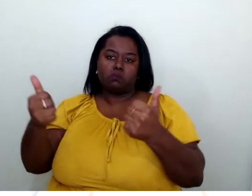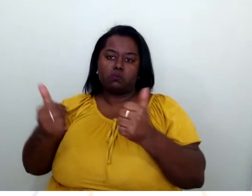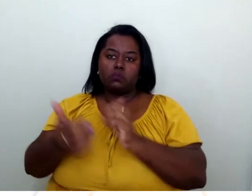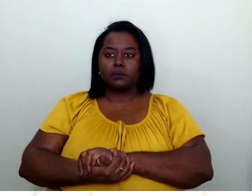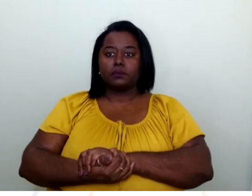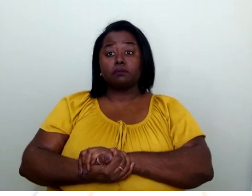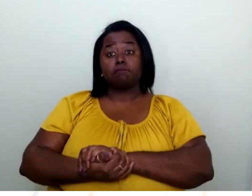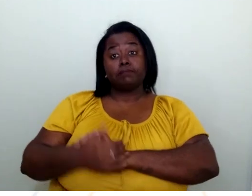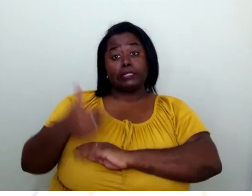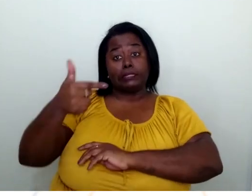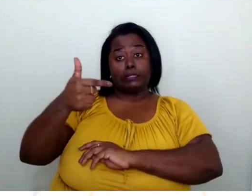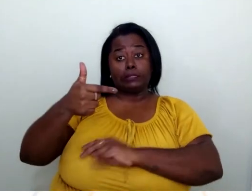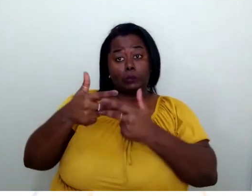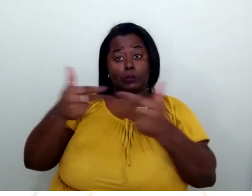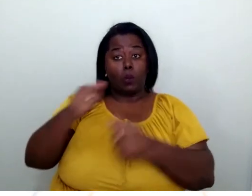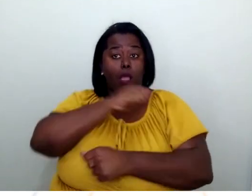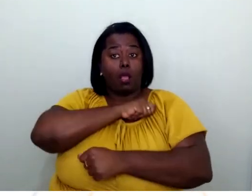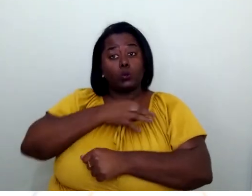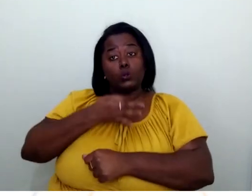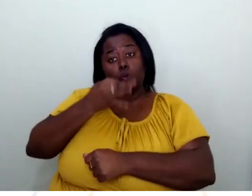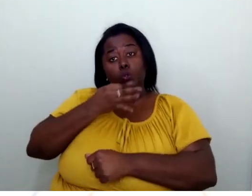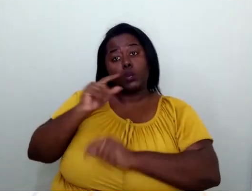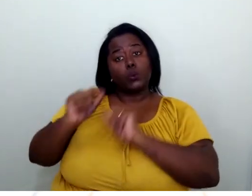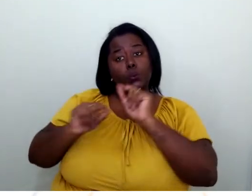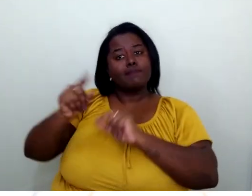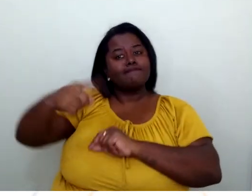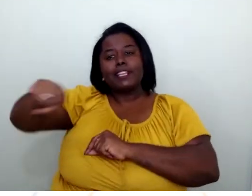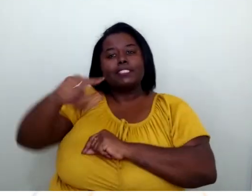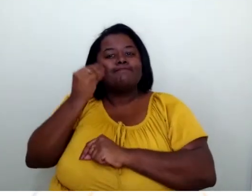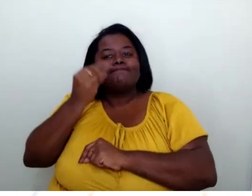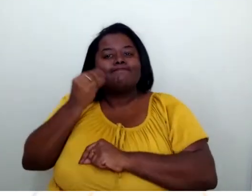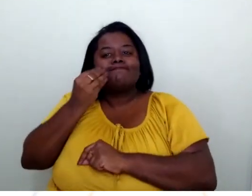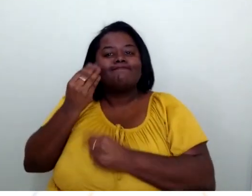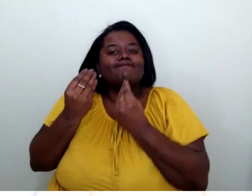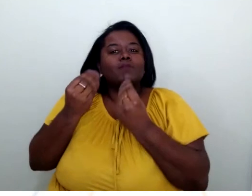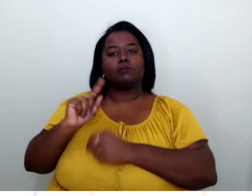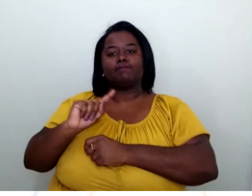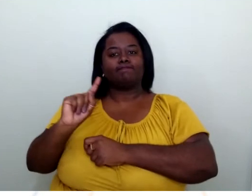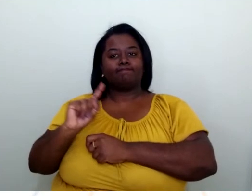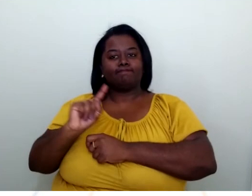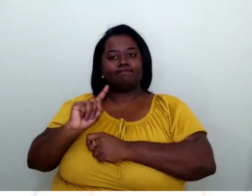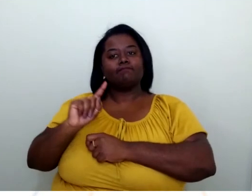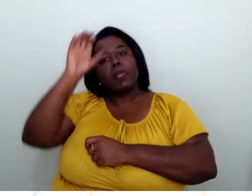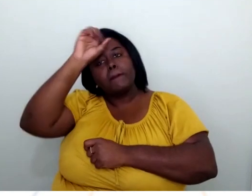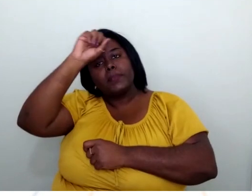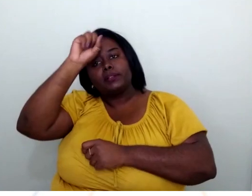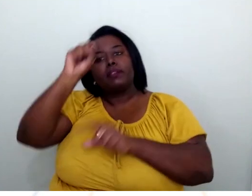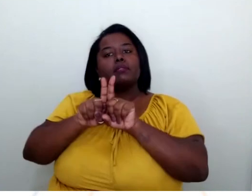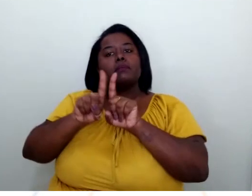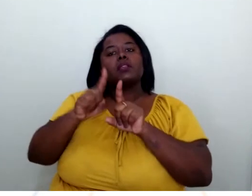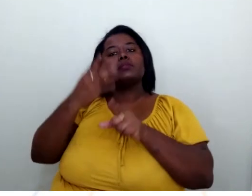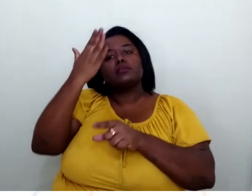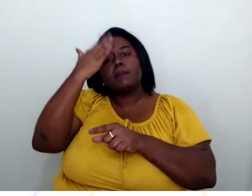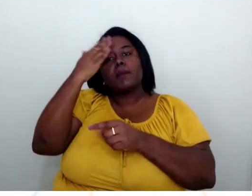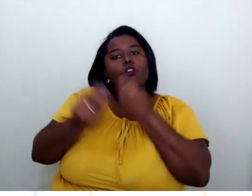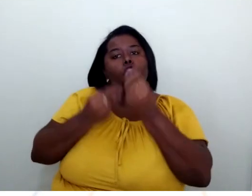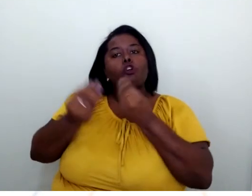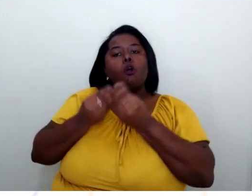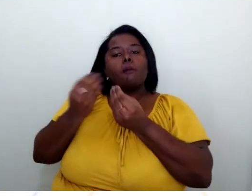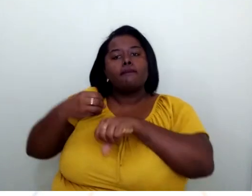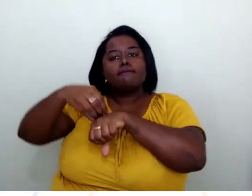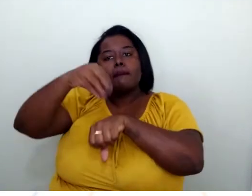Facilitation. So the second R of Dennis Littke's 3 R's of engagement was around